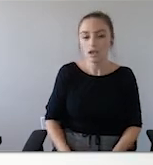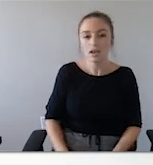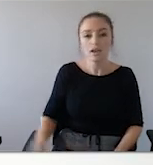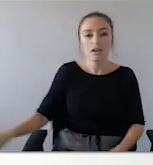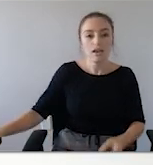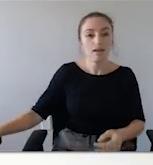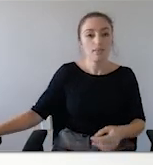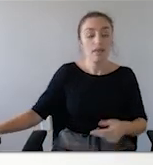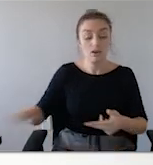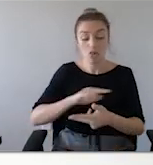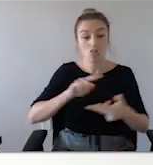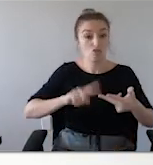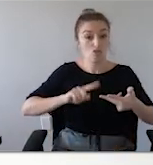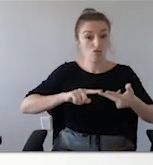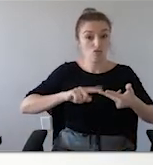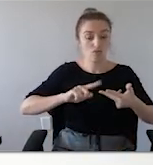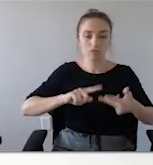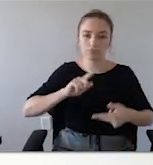It was like